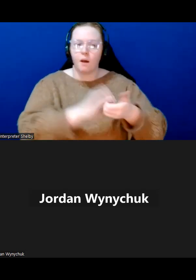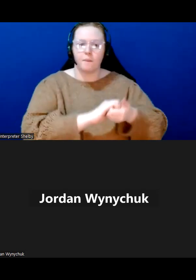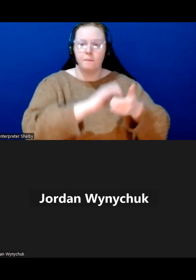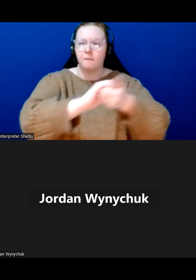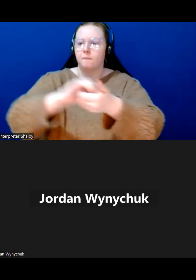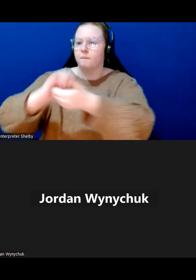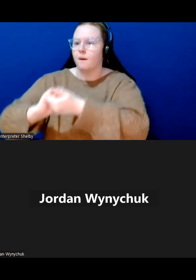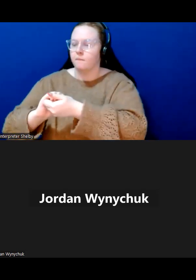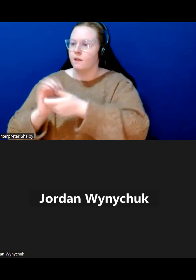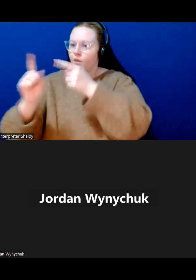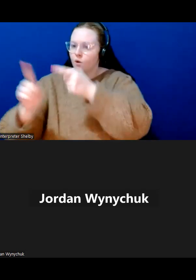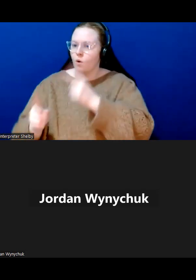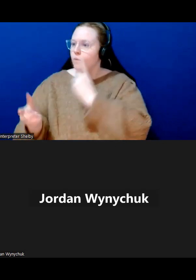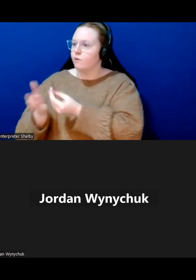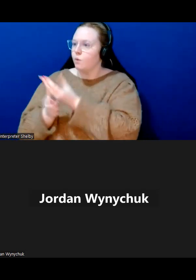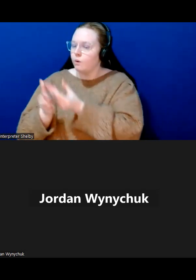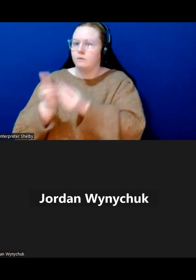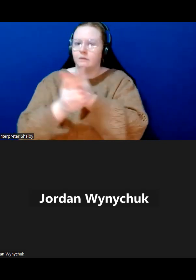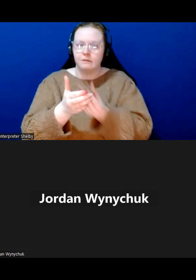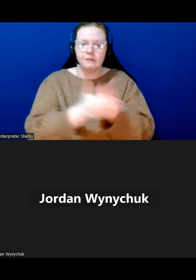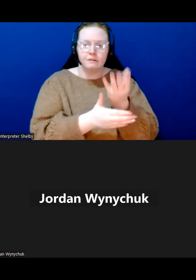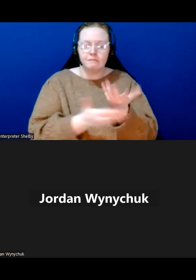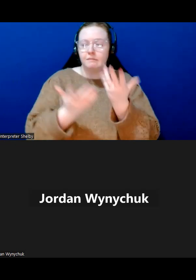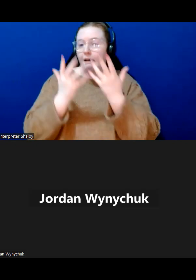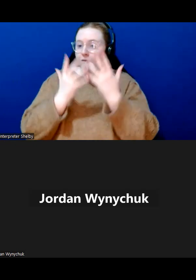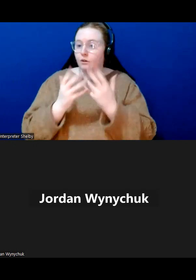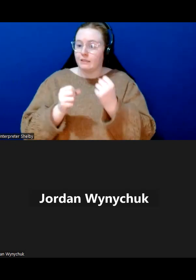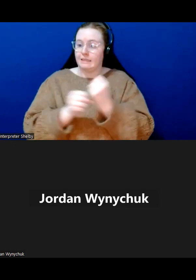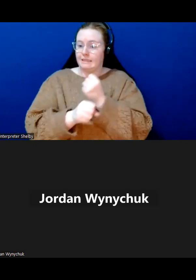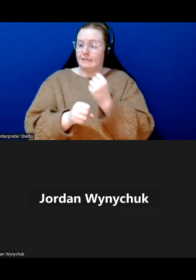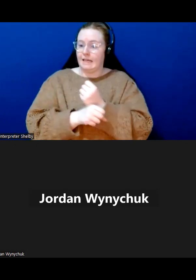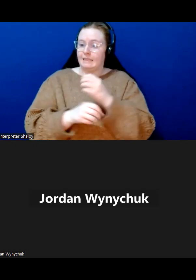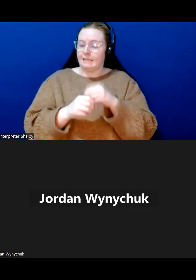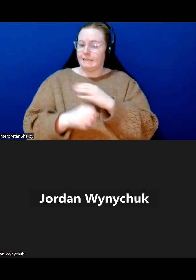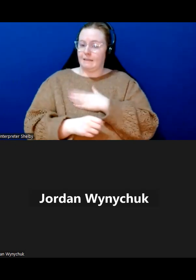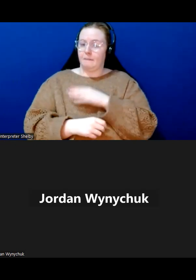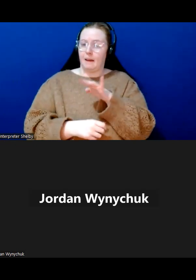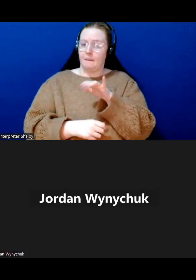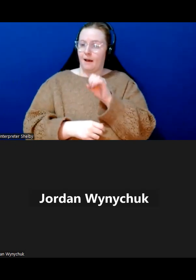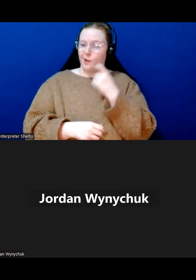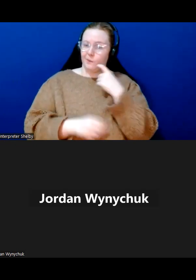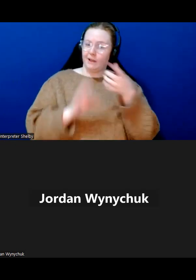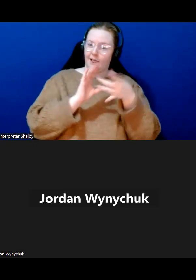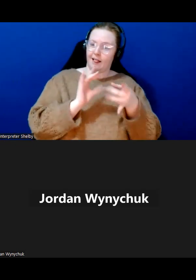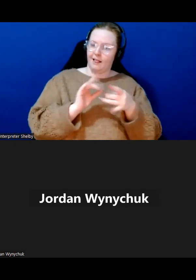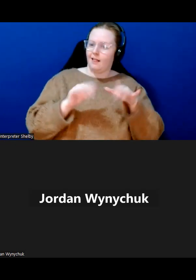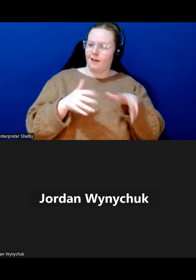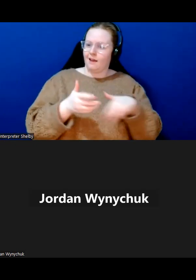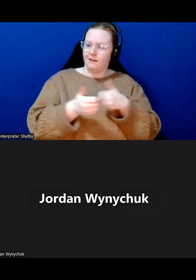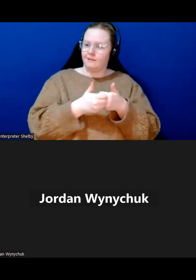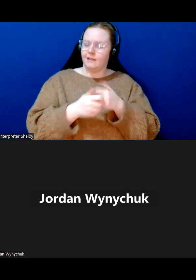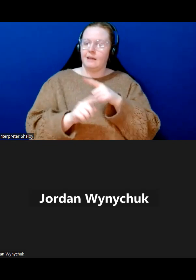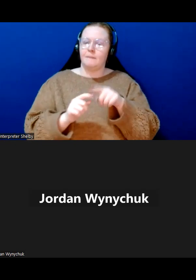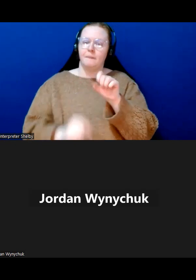growing. Unfortunately, the stats that were in my bio, I forgot to update beforehand. But right now, SucSeed is